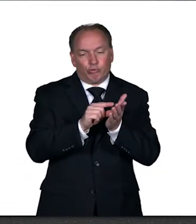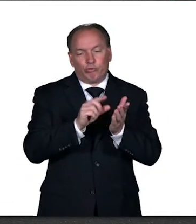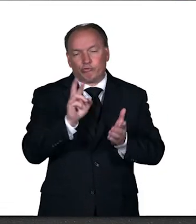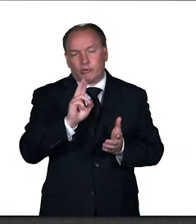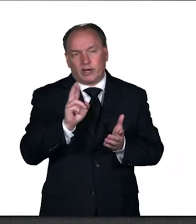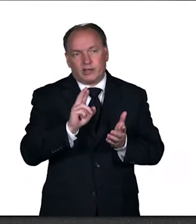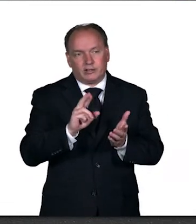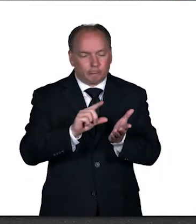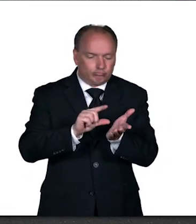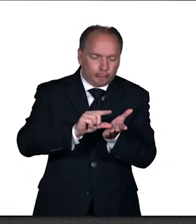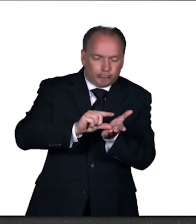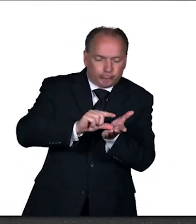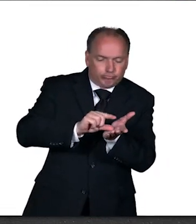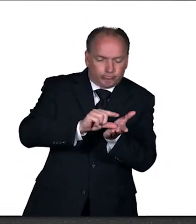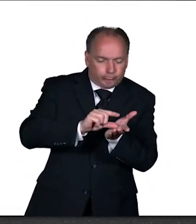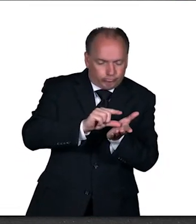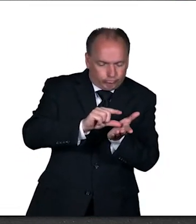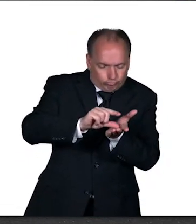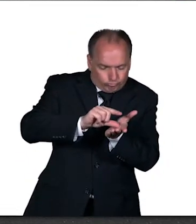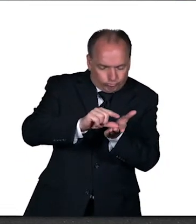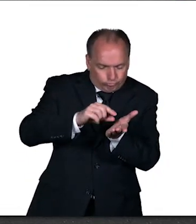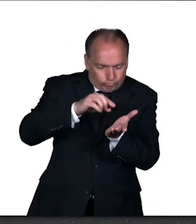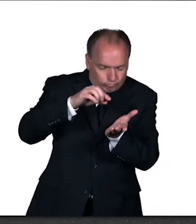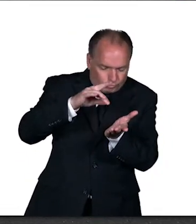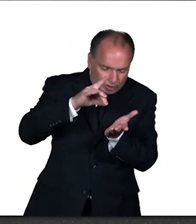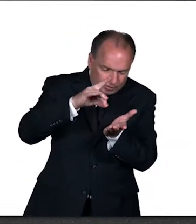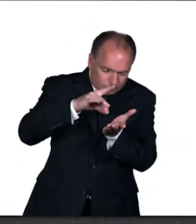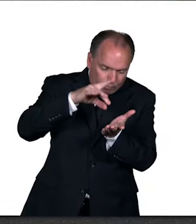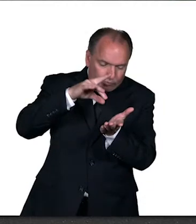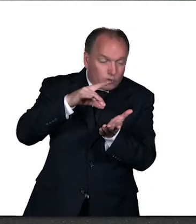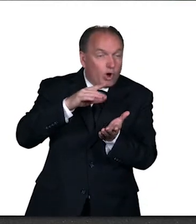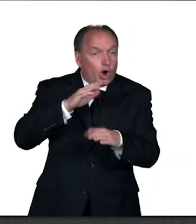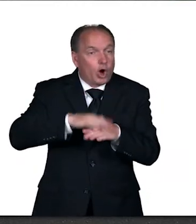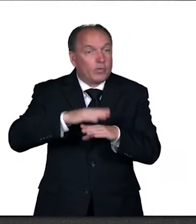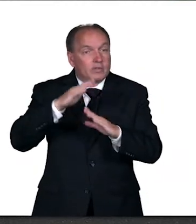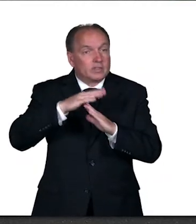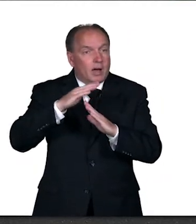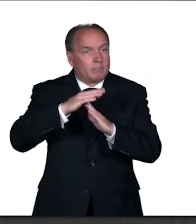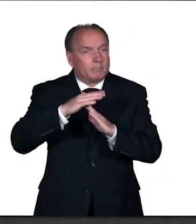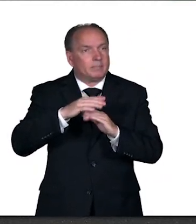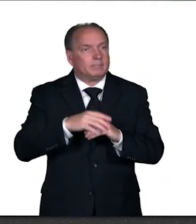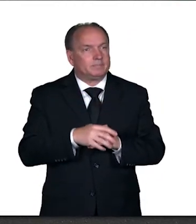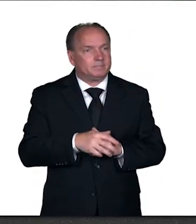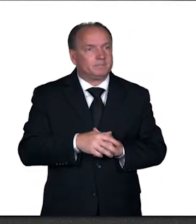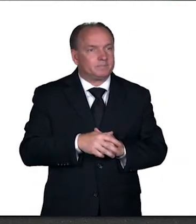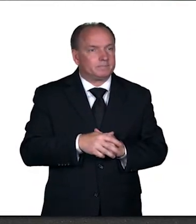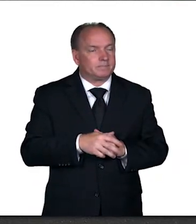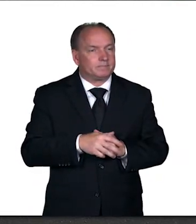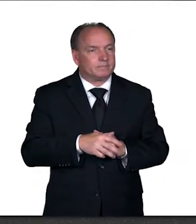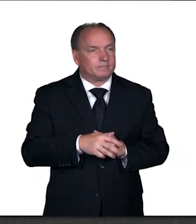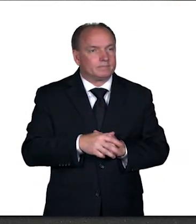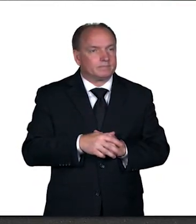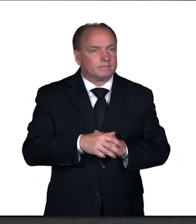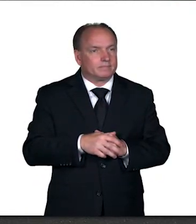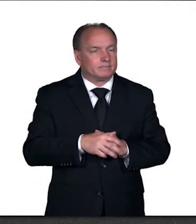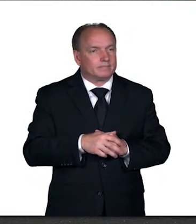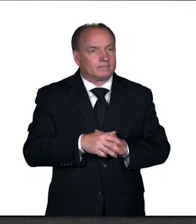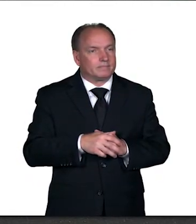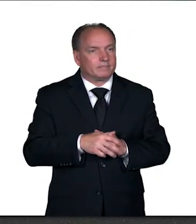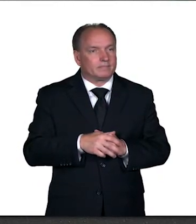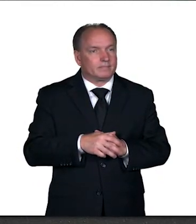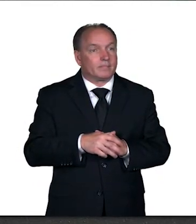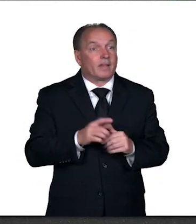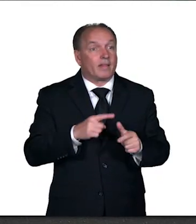ready, and we are going to put a dab of glue on the top of our page. So I have a dab of glue on the top of our